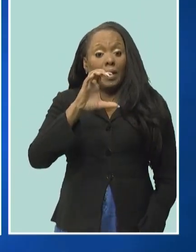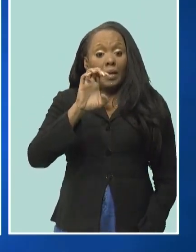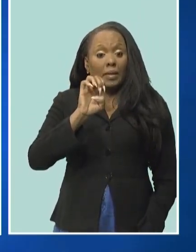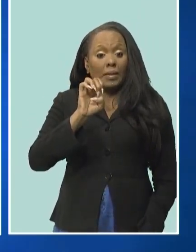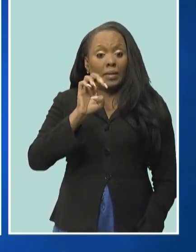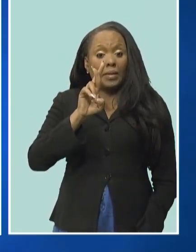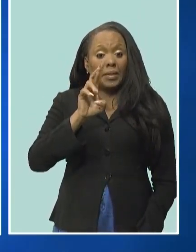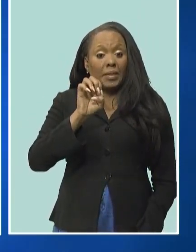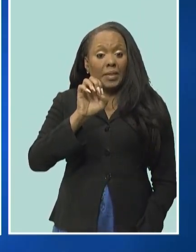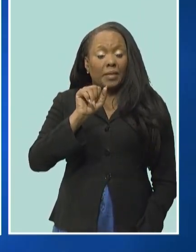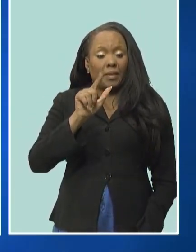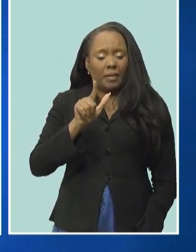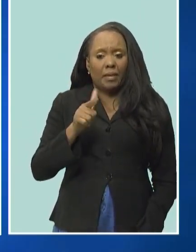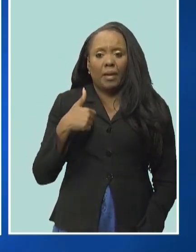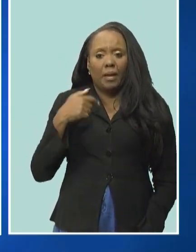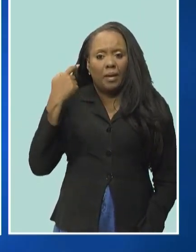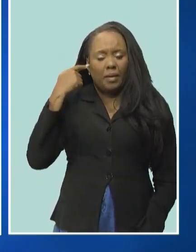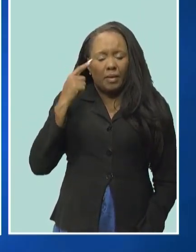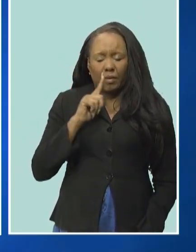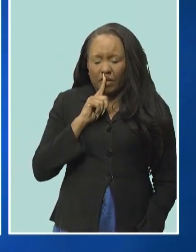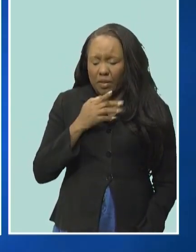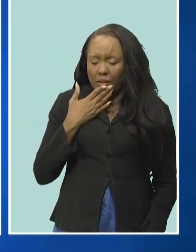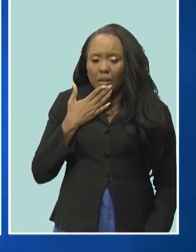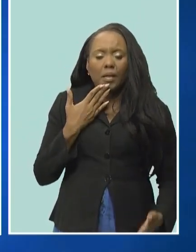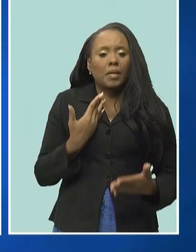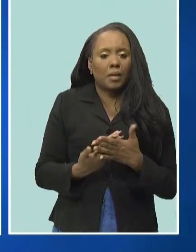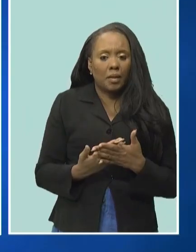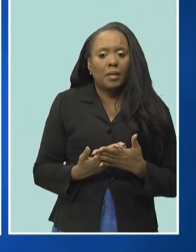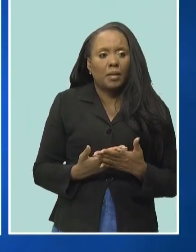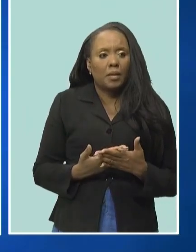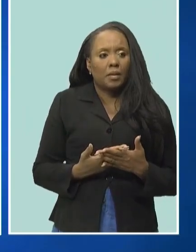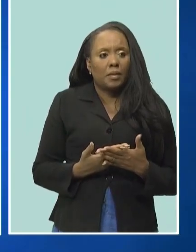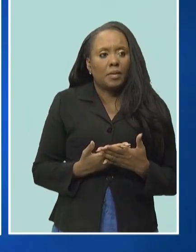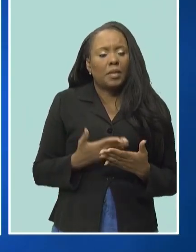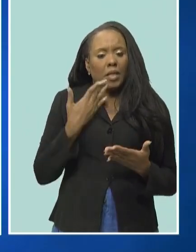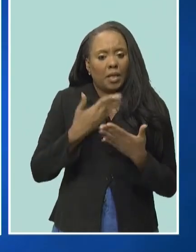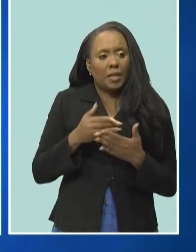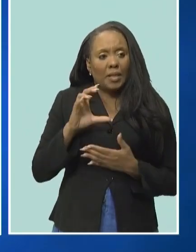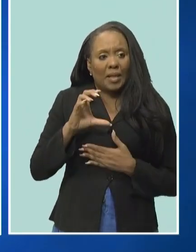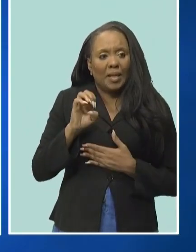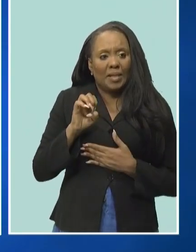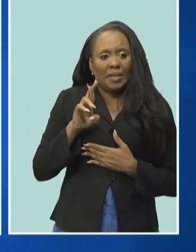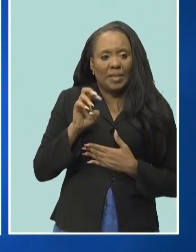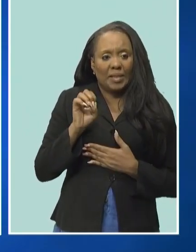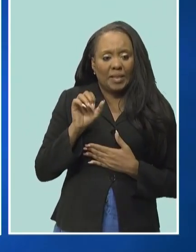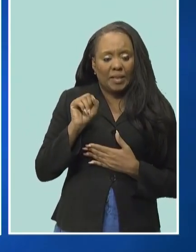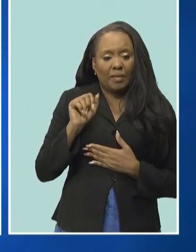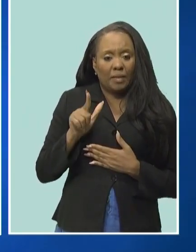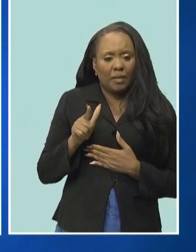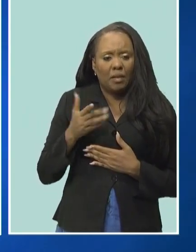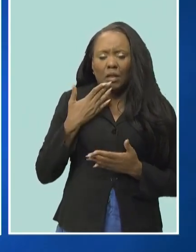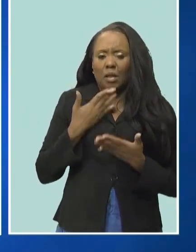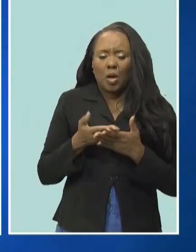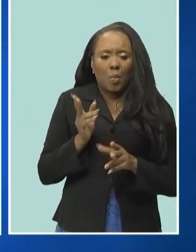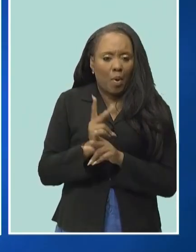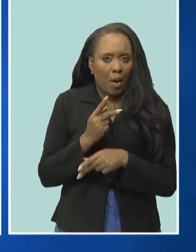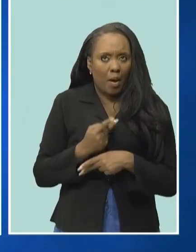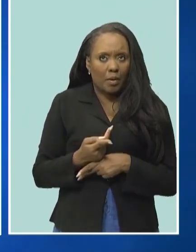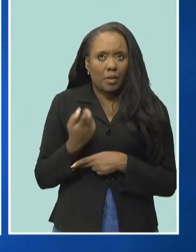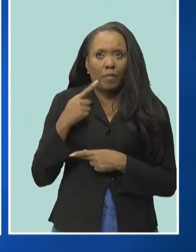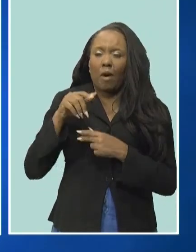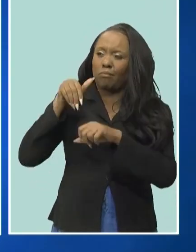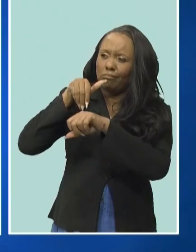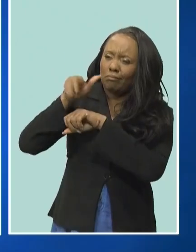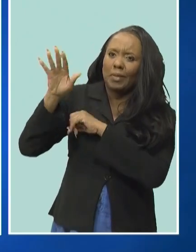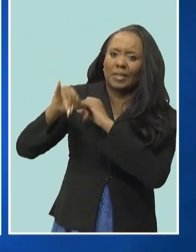that, you know, I think that's a good market to get out here a good product to get all up there in the